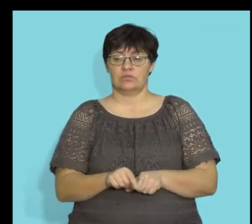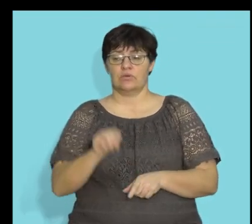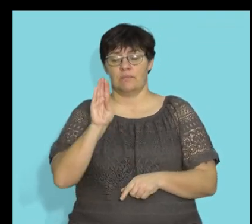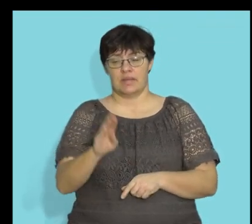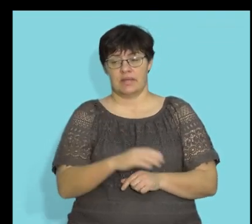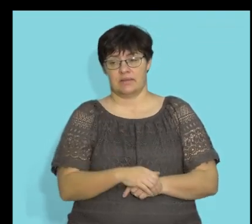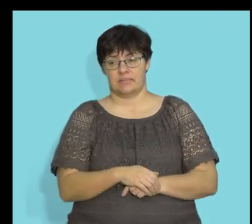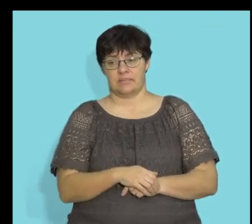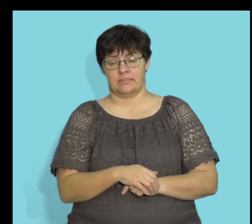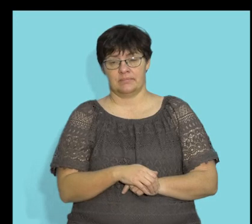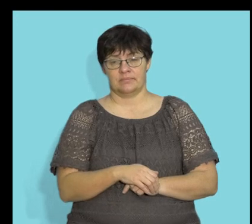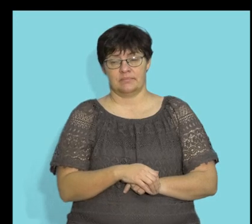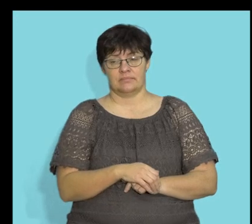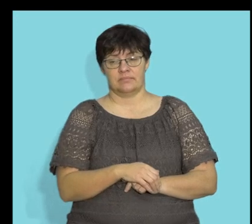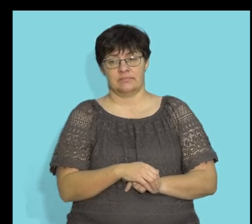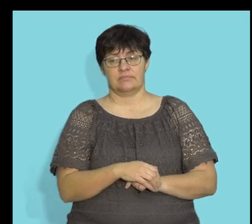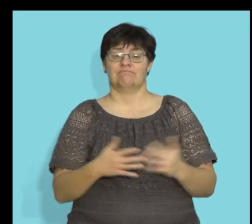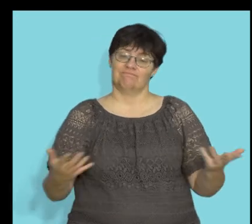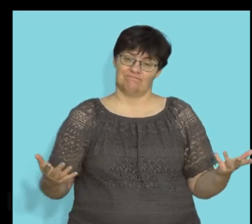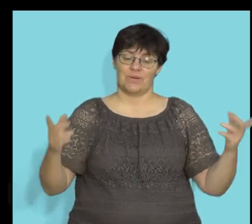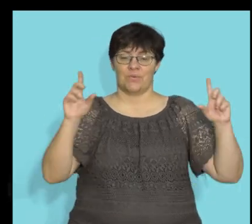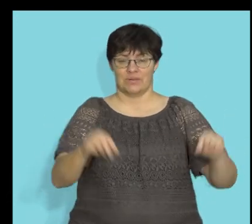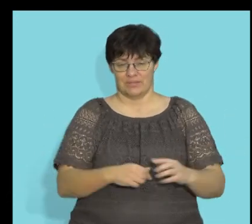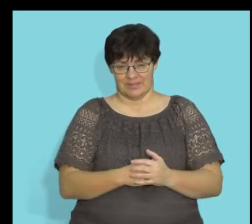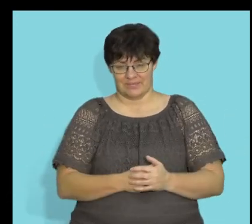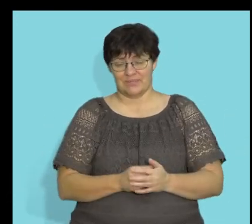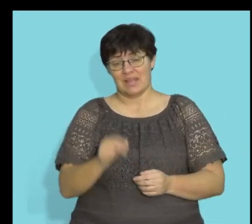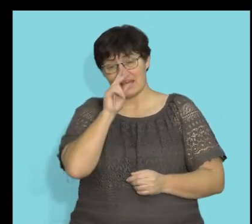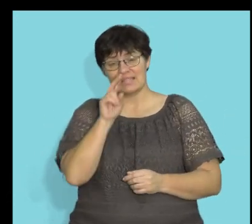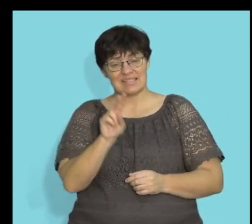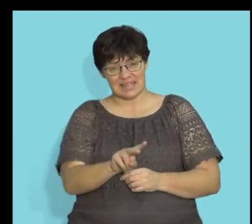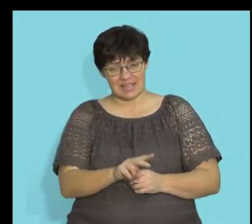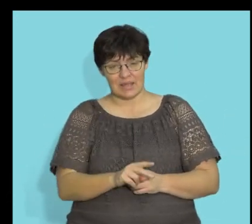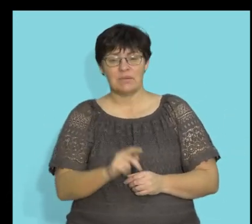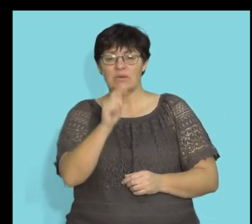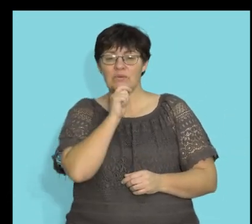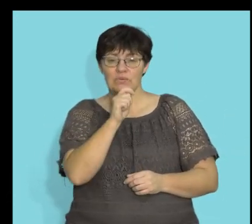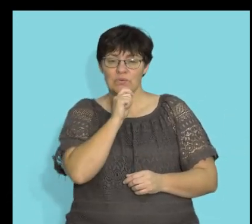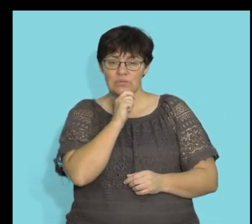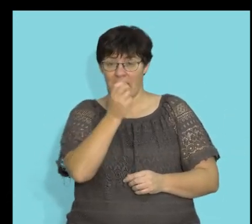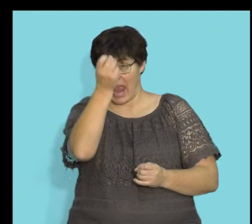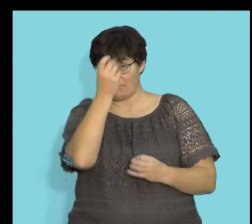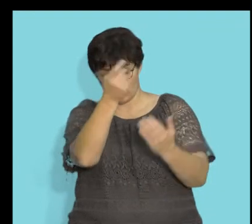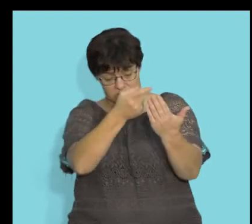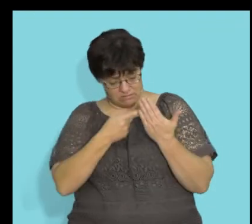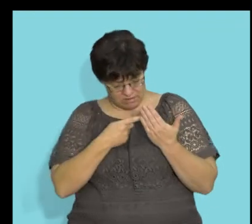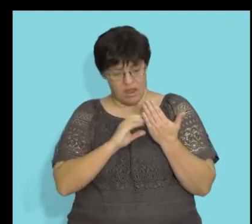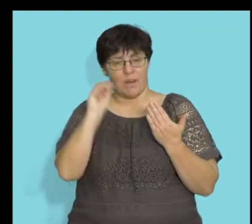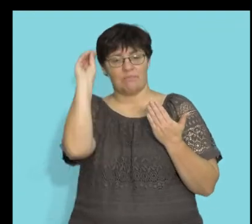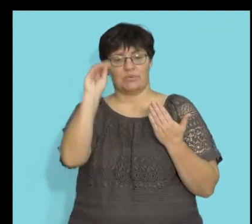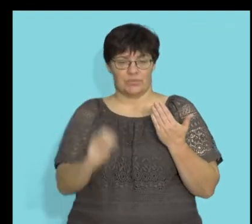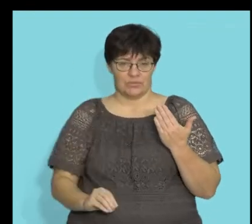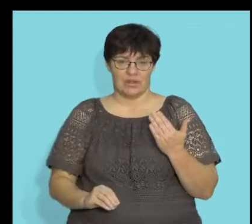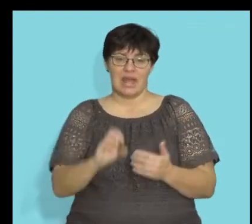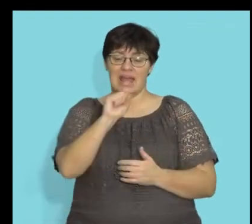equal to b. Wonderful, everyone. I hope that you can see how I used the given information. So